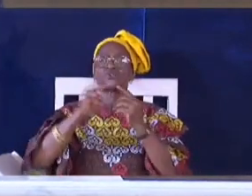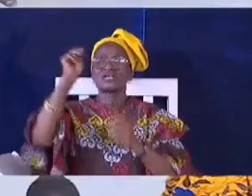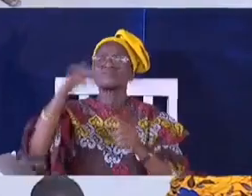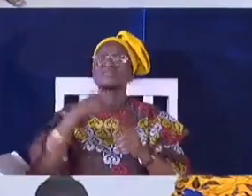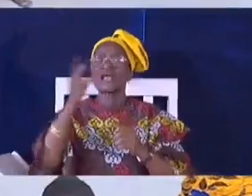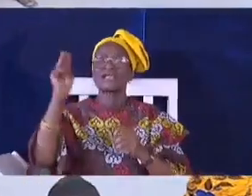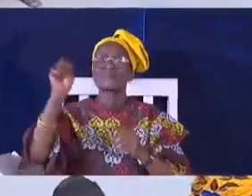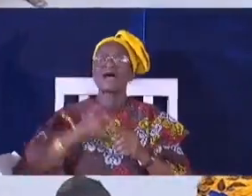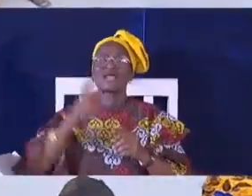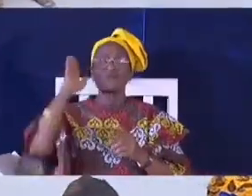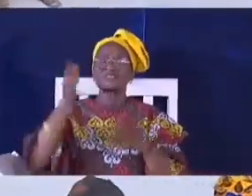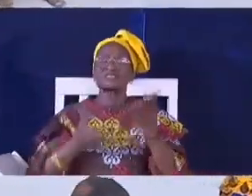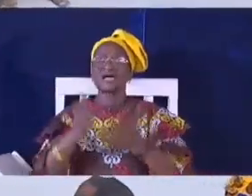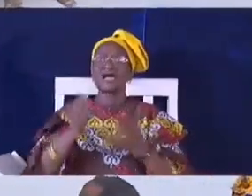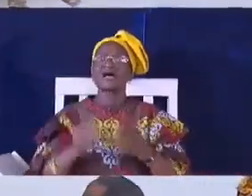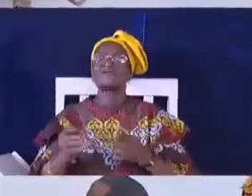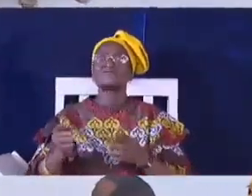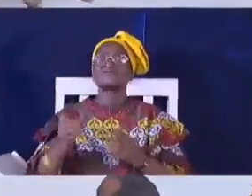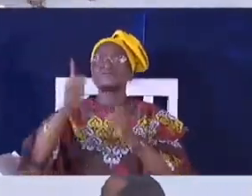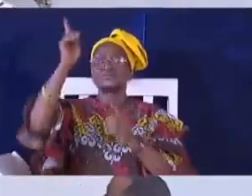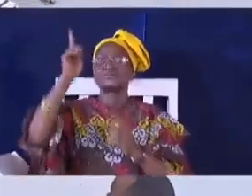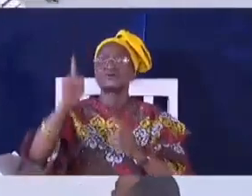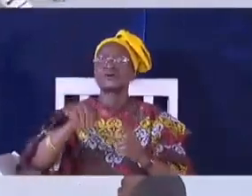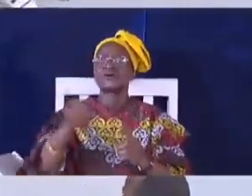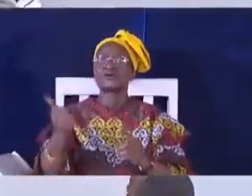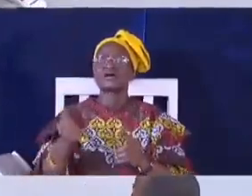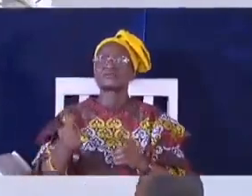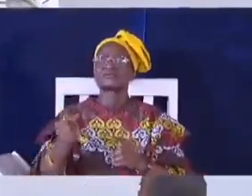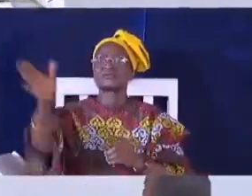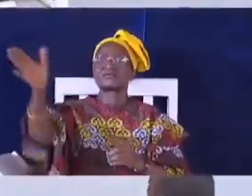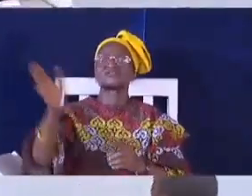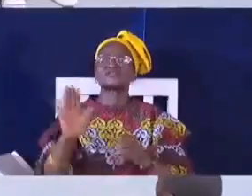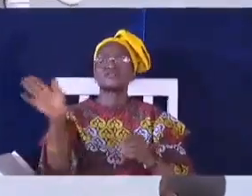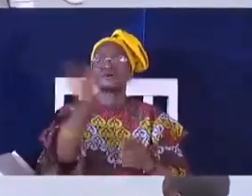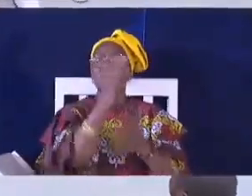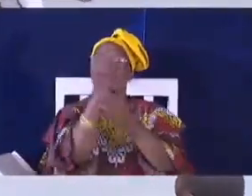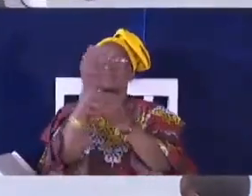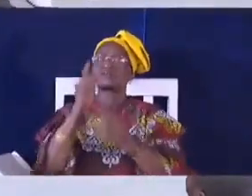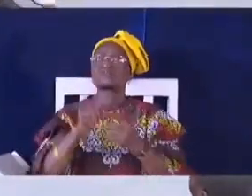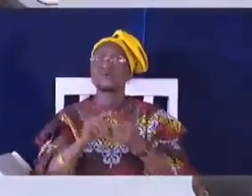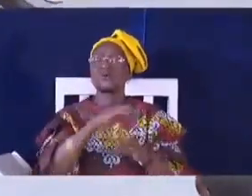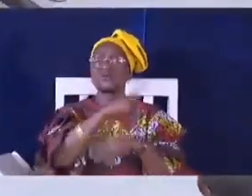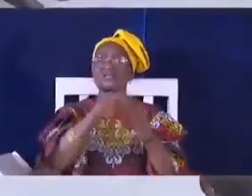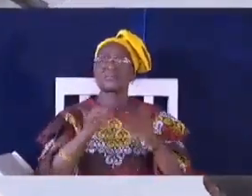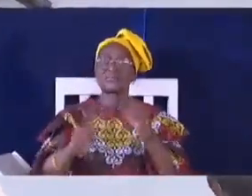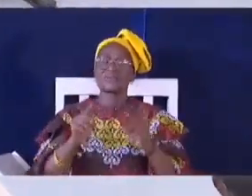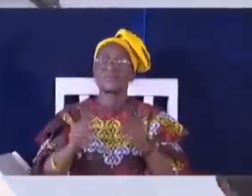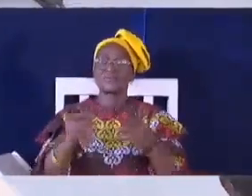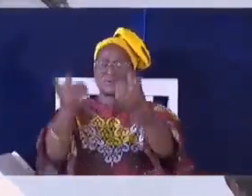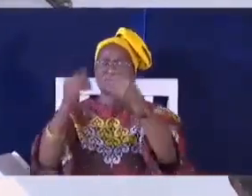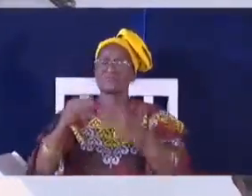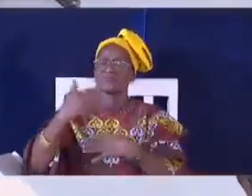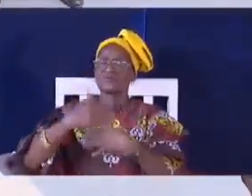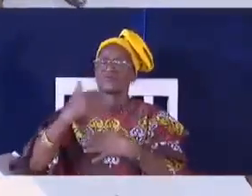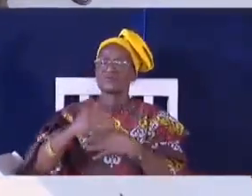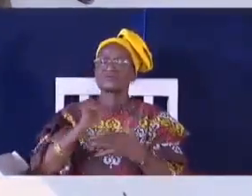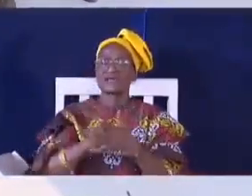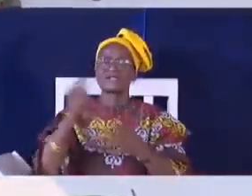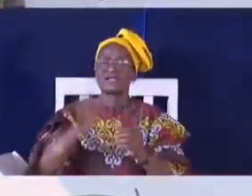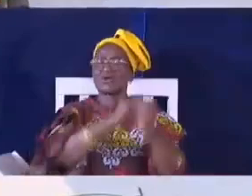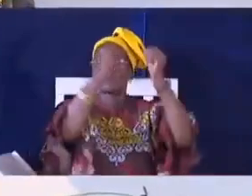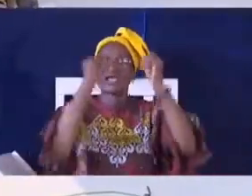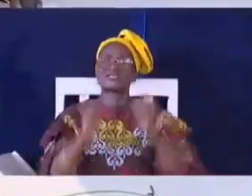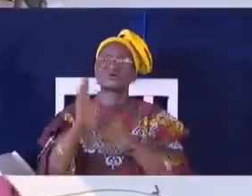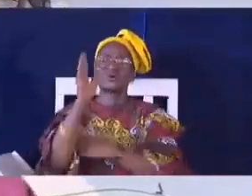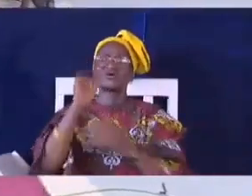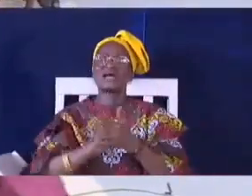And the rest of us, let's stretch our hands to all the people who have come forward and pray that the Almighty God who saved our own souls